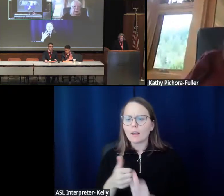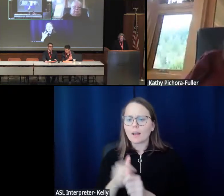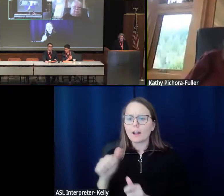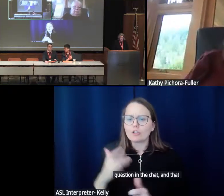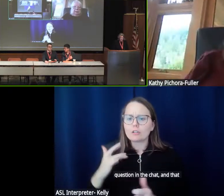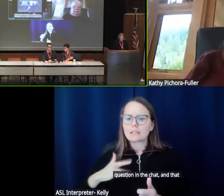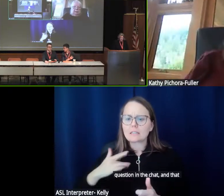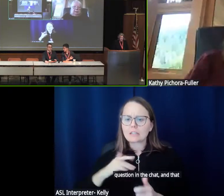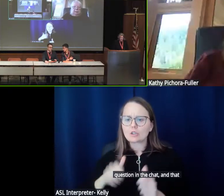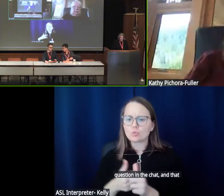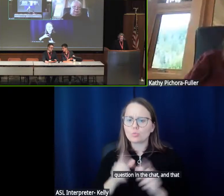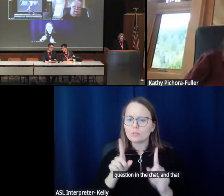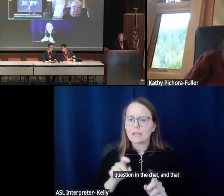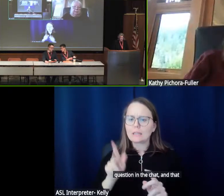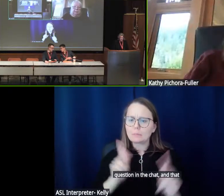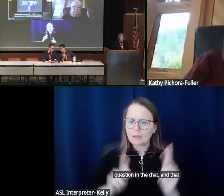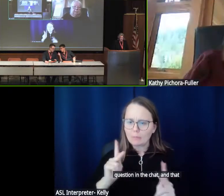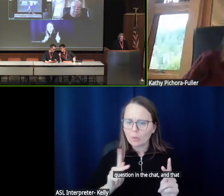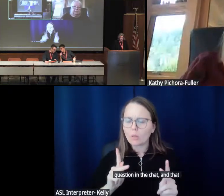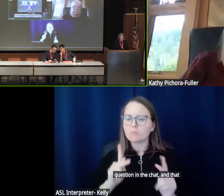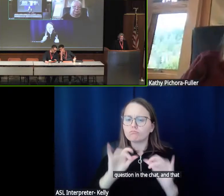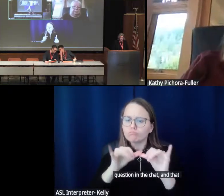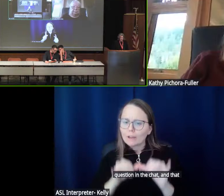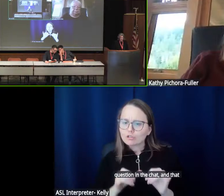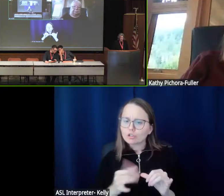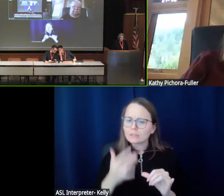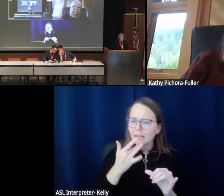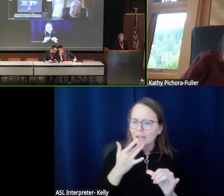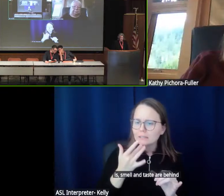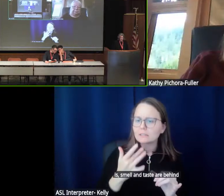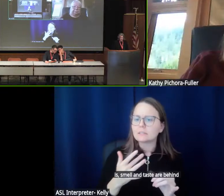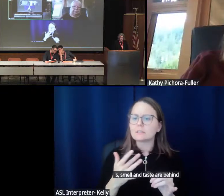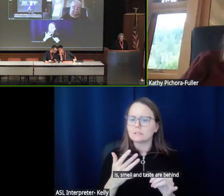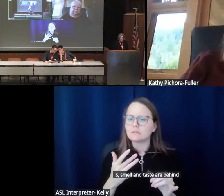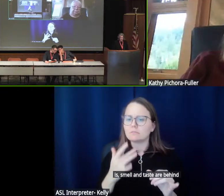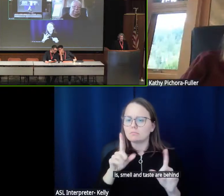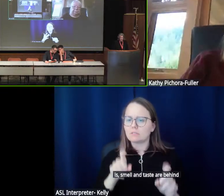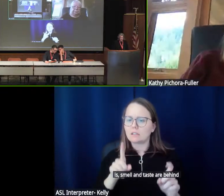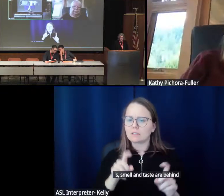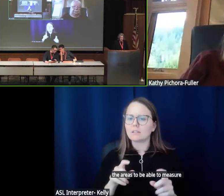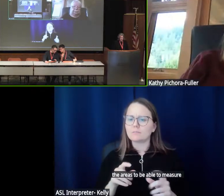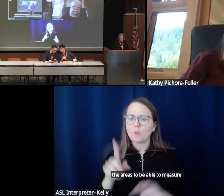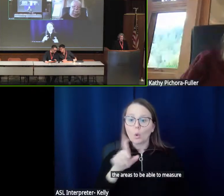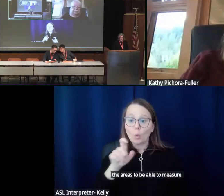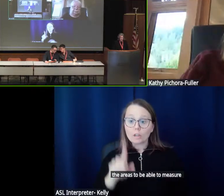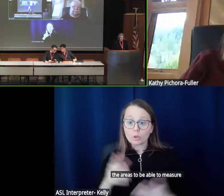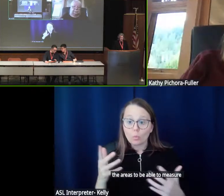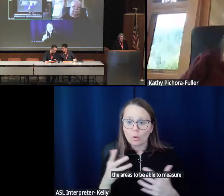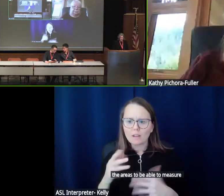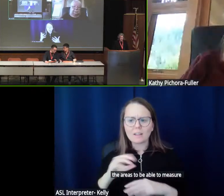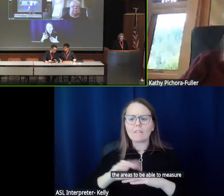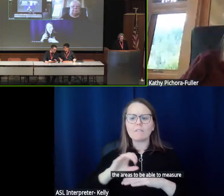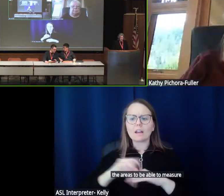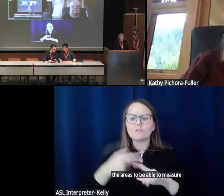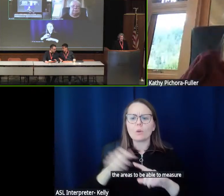able to test people and measure smell and taste objectively. And the question is about advice from other sensory areas like vision